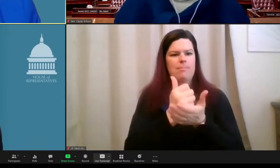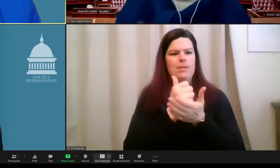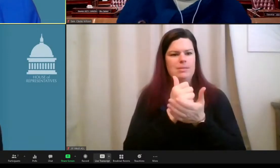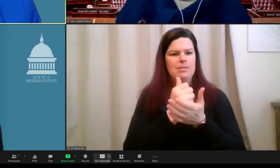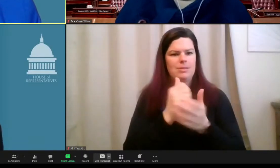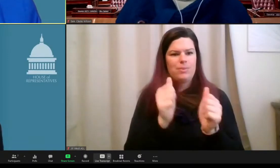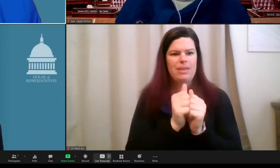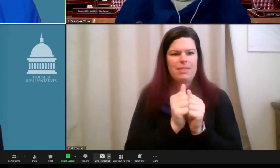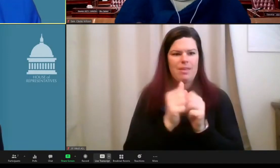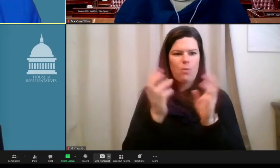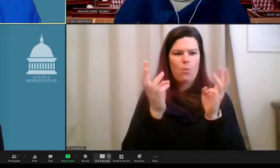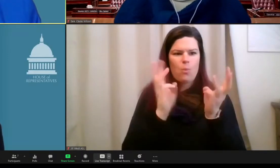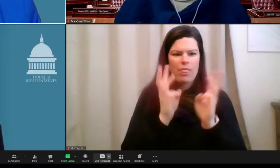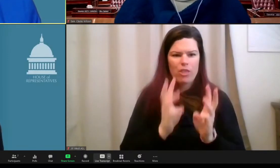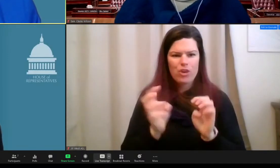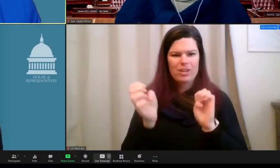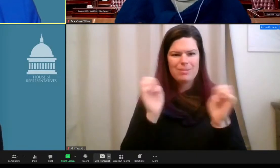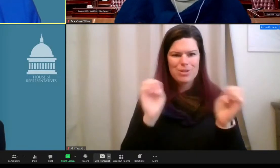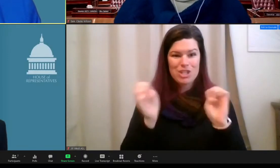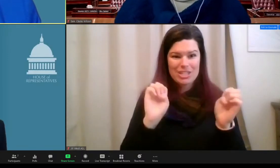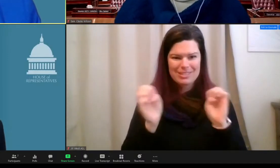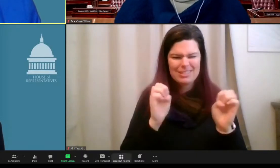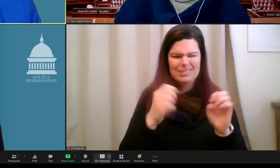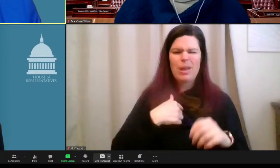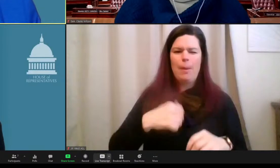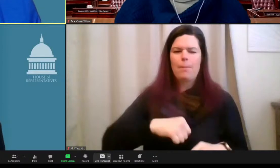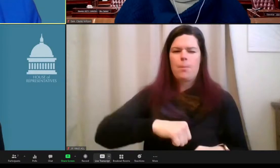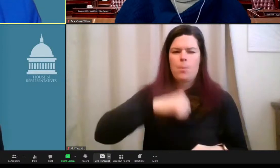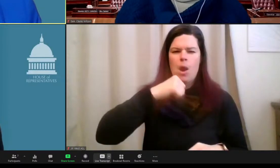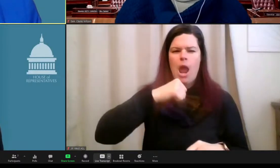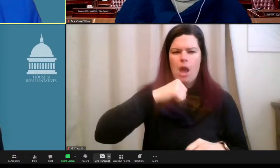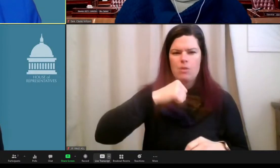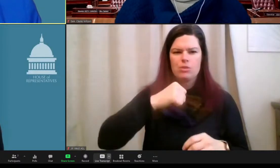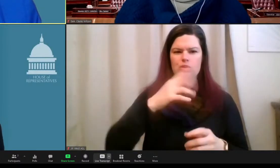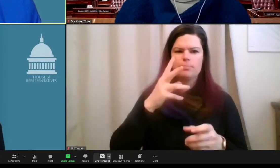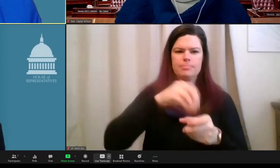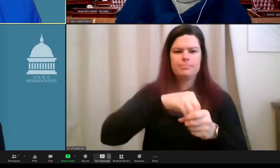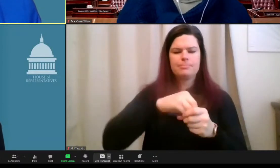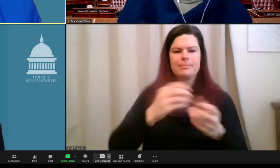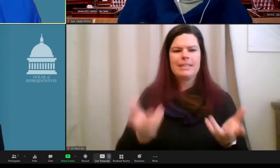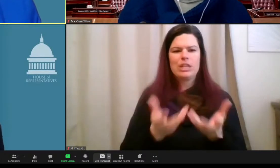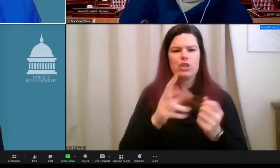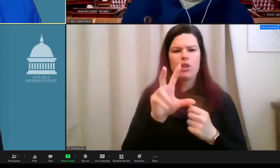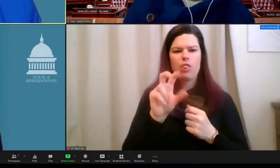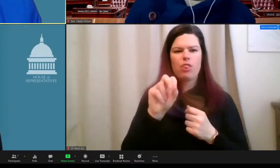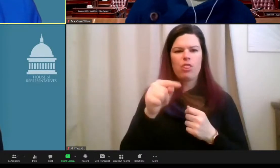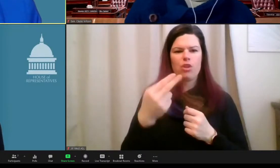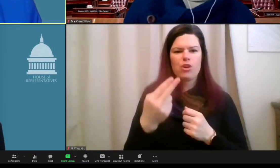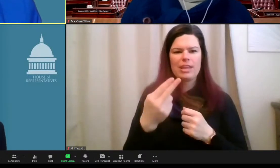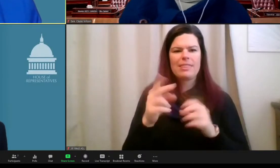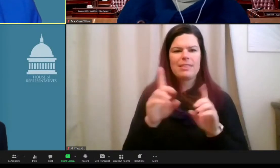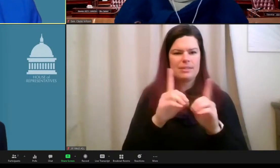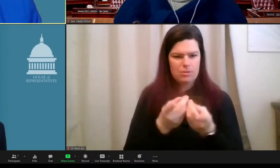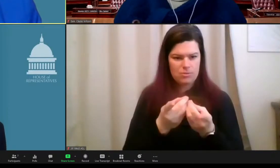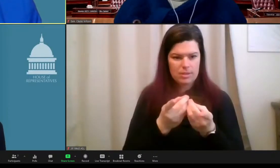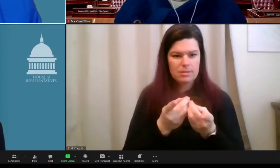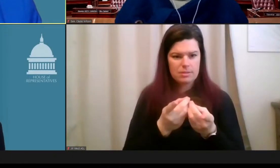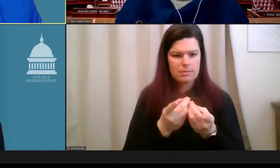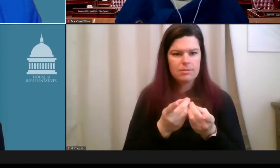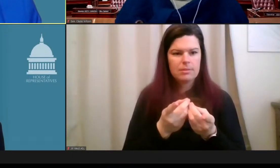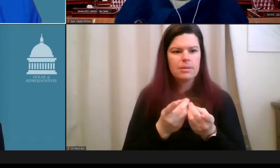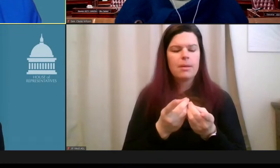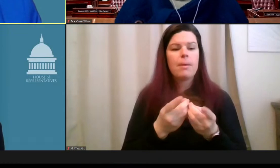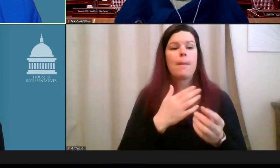emergency. I am proud to serve the 30th District and to be with you today. My priorities